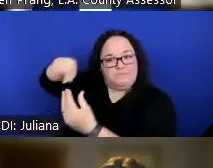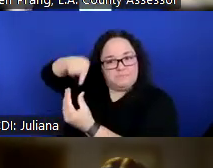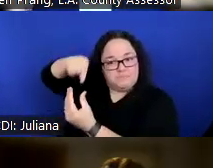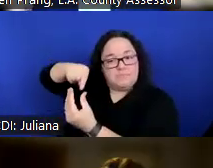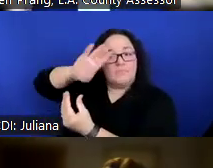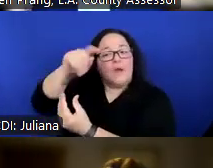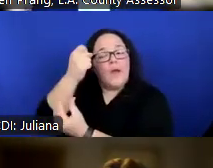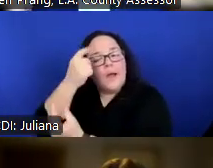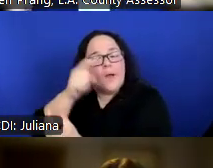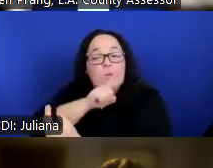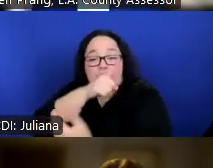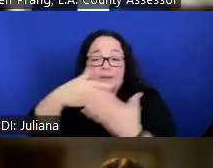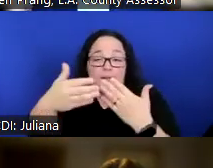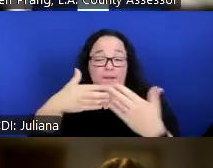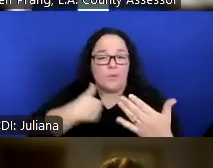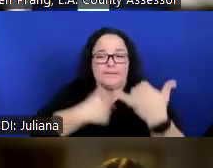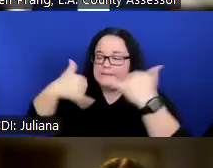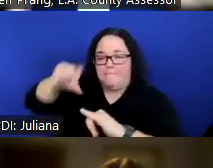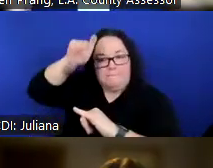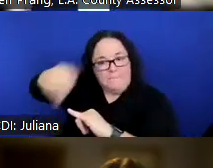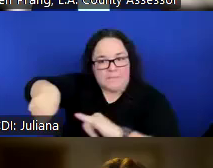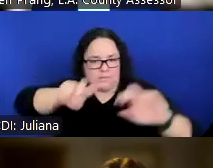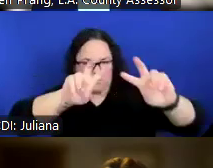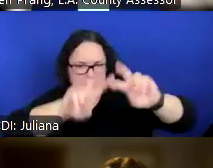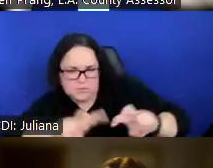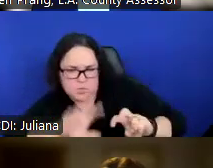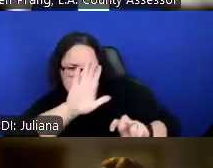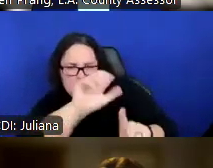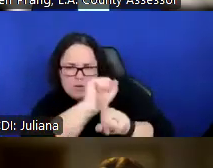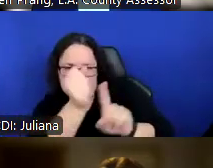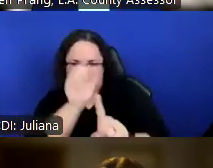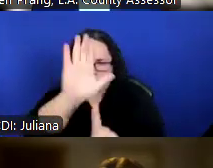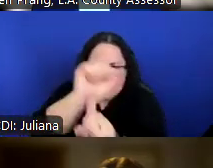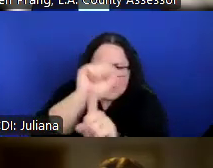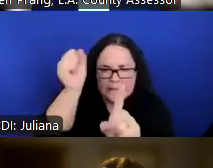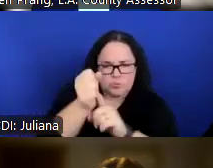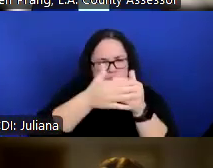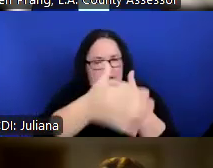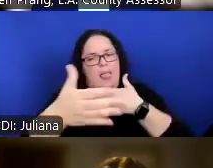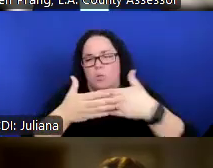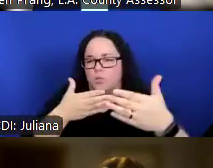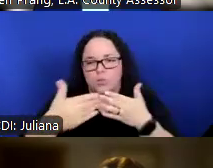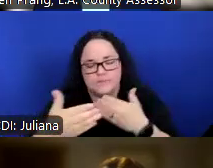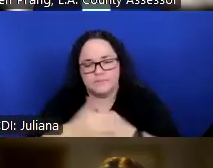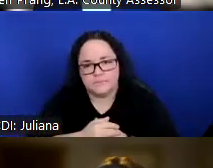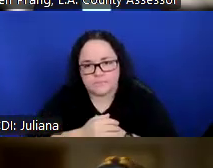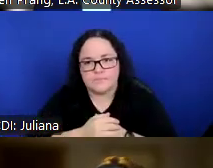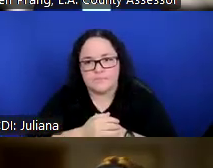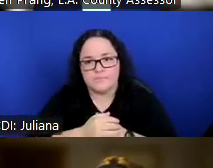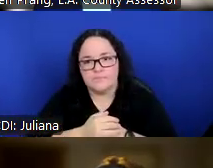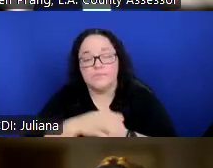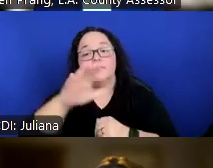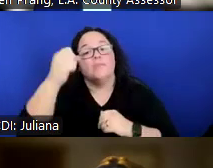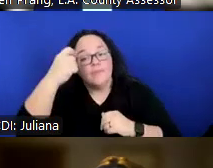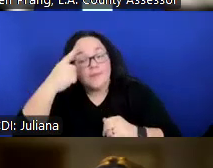Going forward, if your claim is approved, the auditor controller will recalculate your property tax obligations,